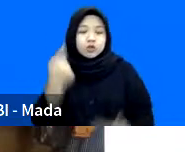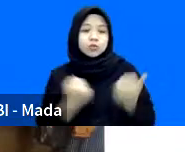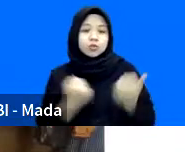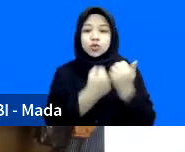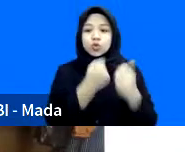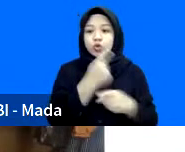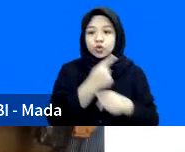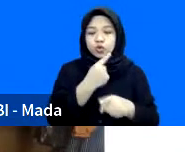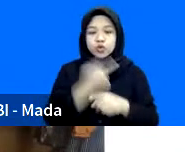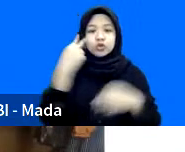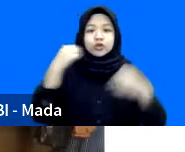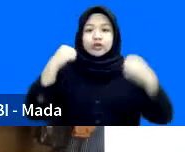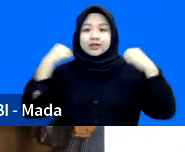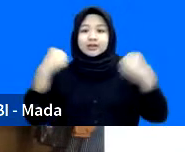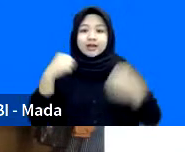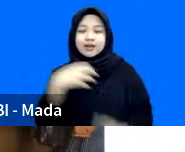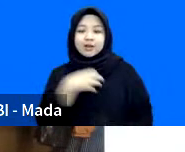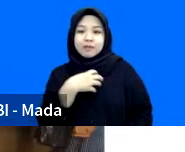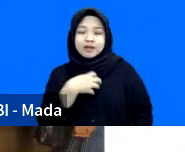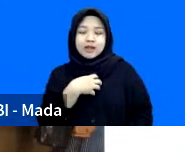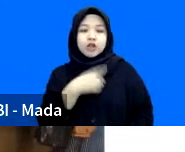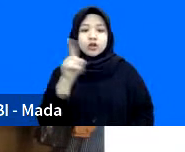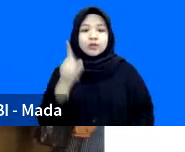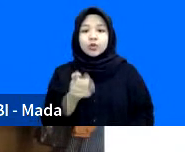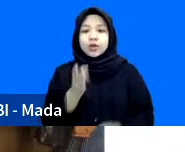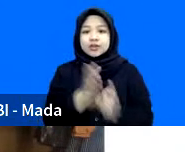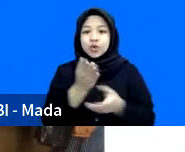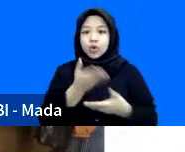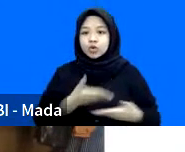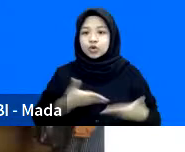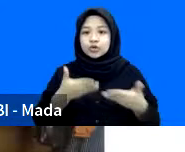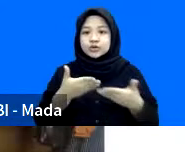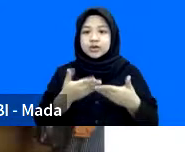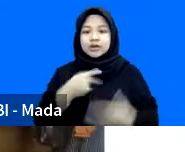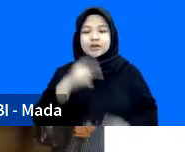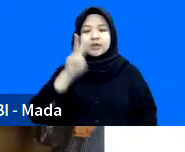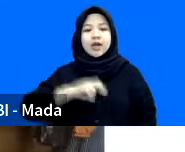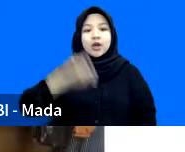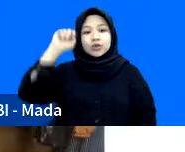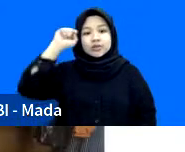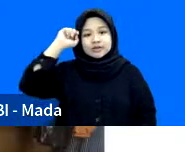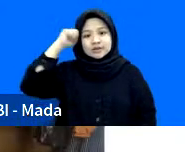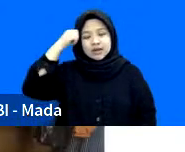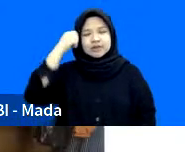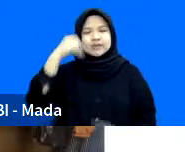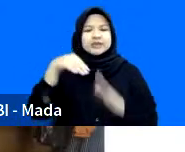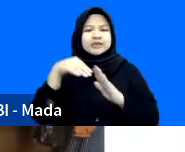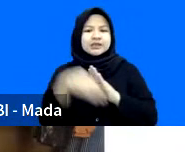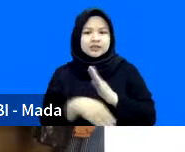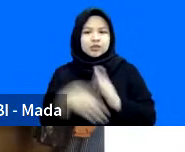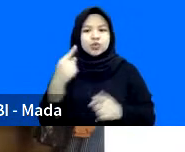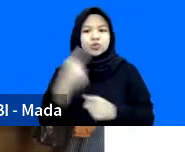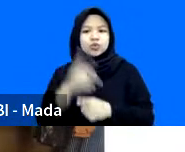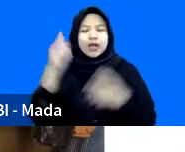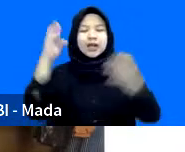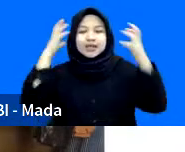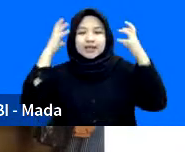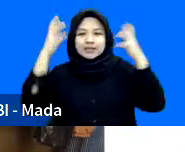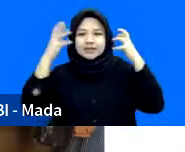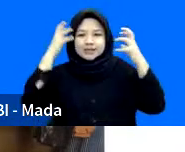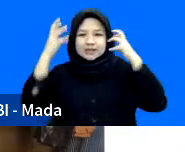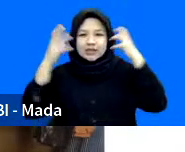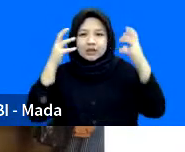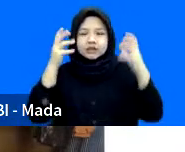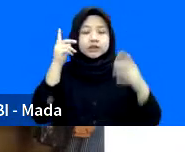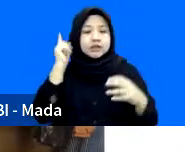to remember that in crisis, teachers are also experiencing distress, but may have limited access to mental health support.